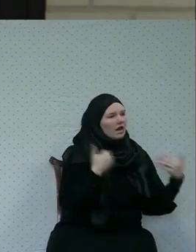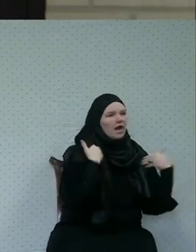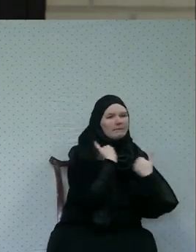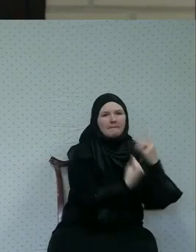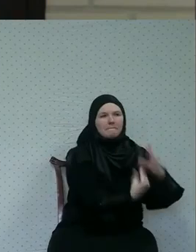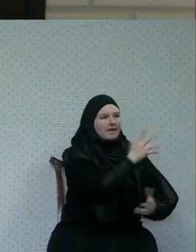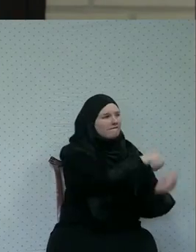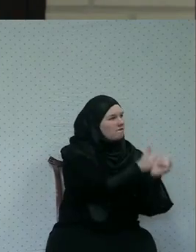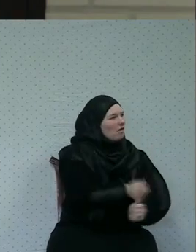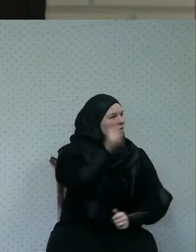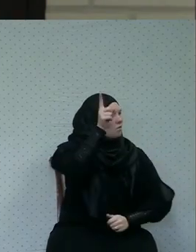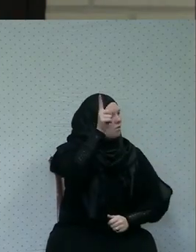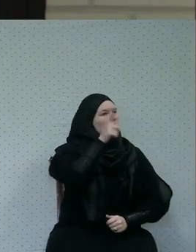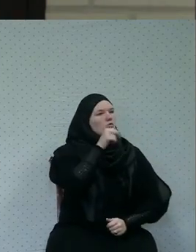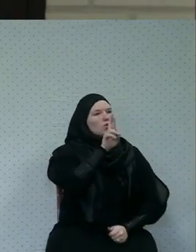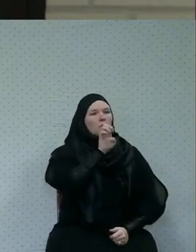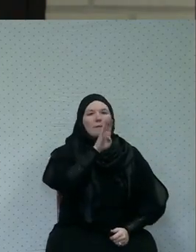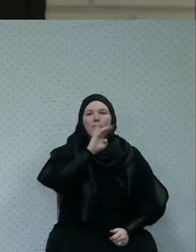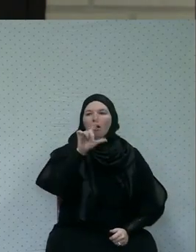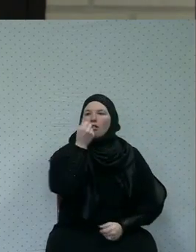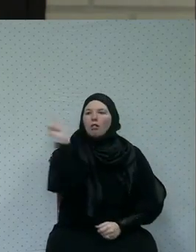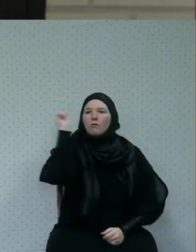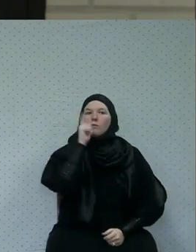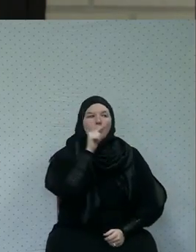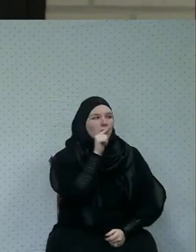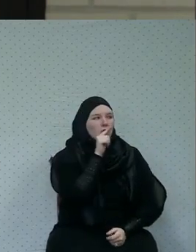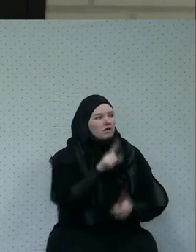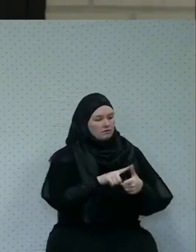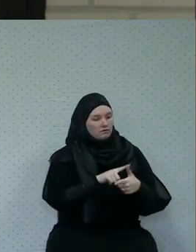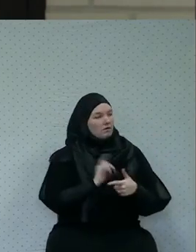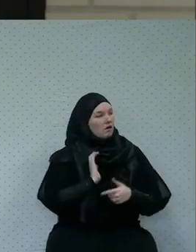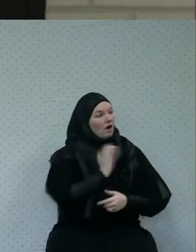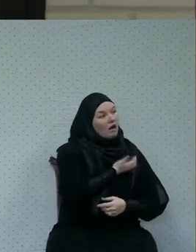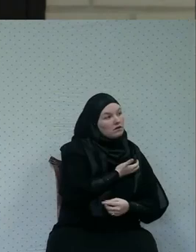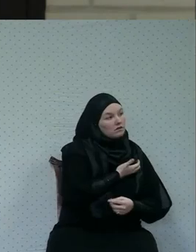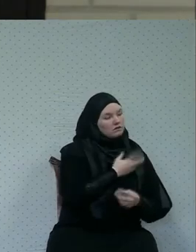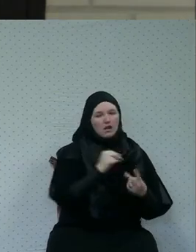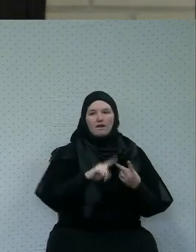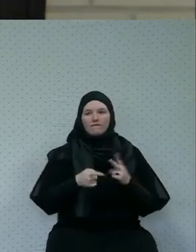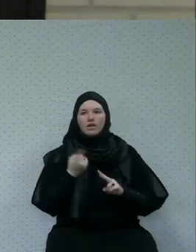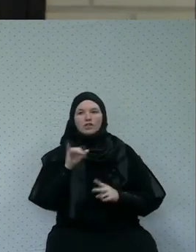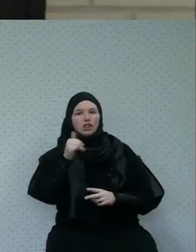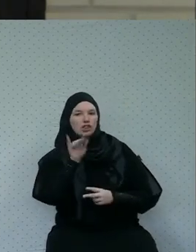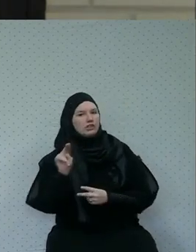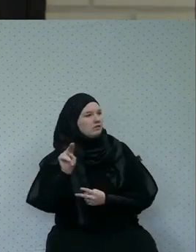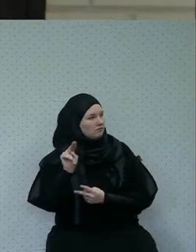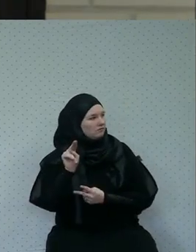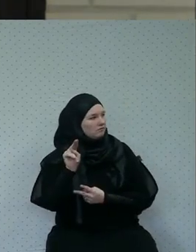renegade? Who is the rebel? It is us and our friends the jinn.